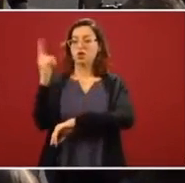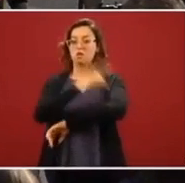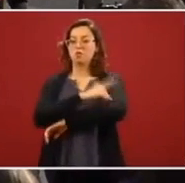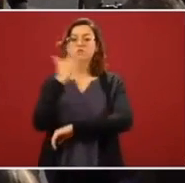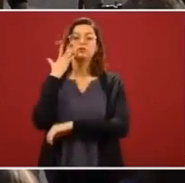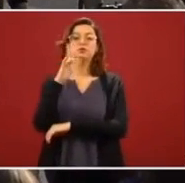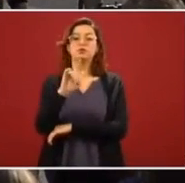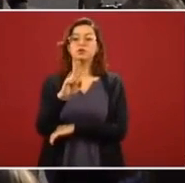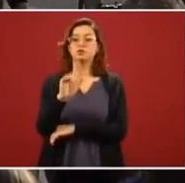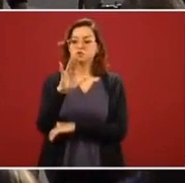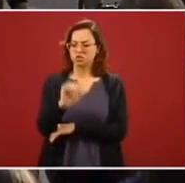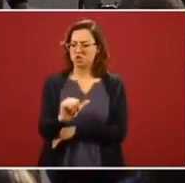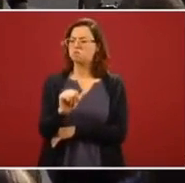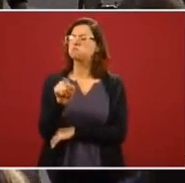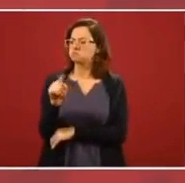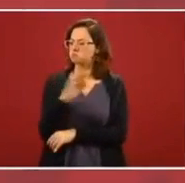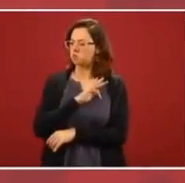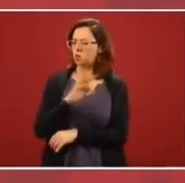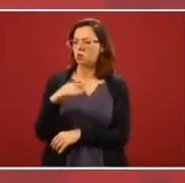esta